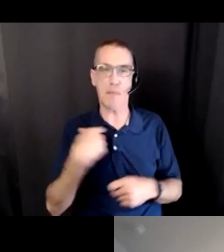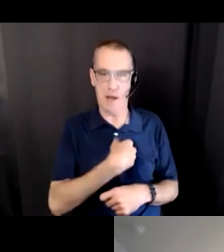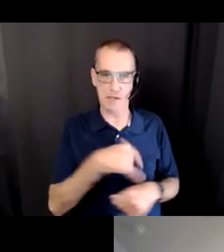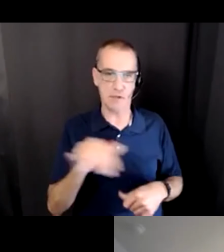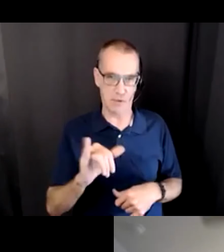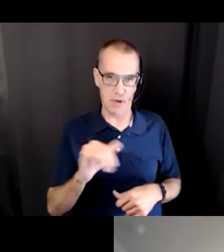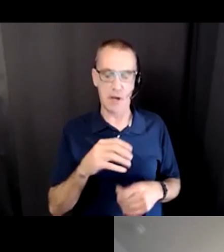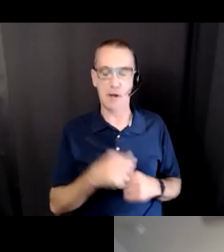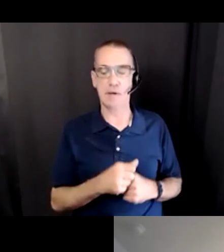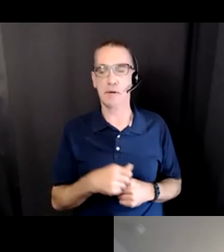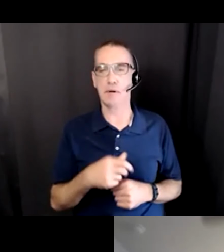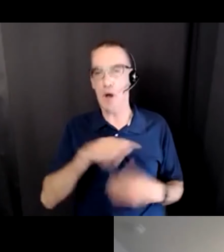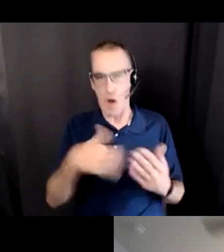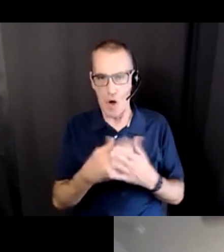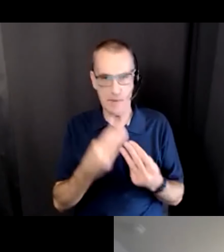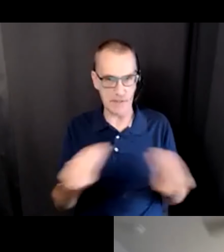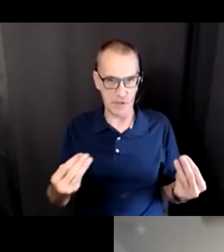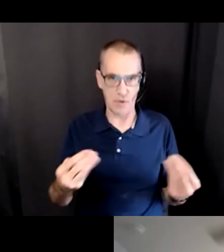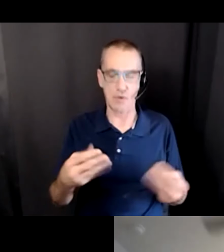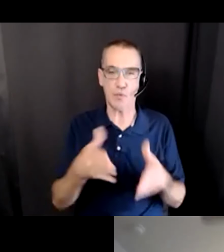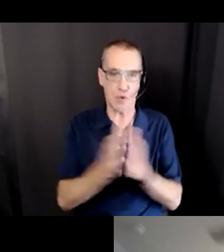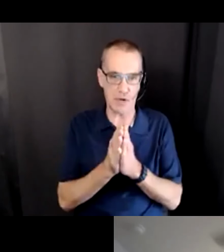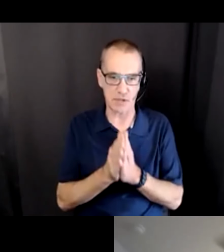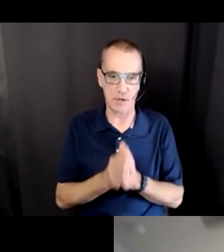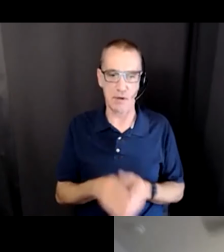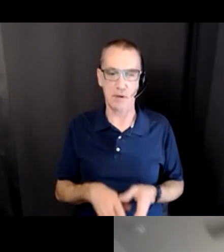well as all the materials. Requesting.